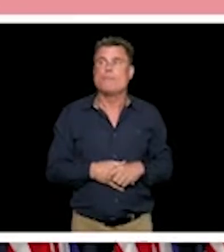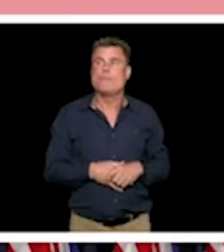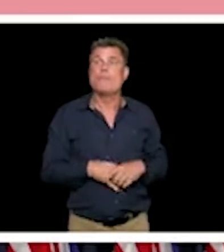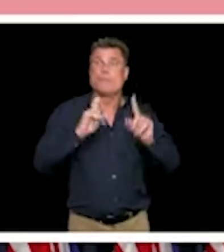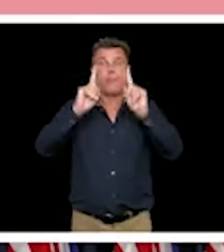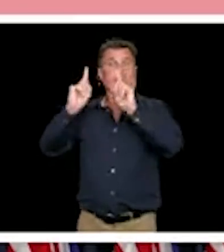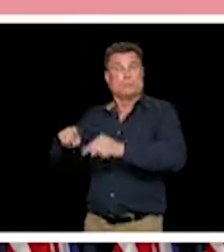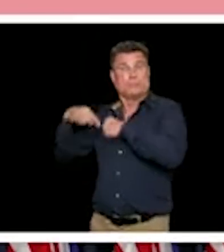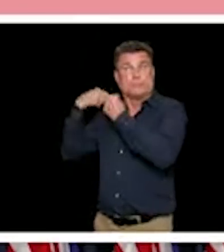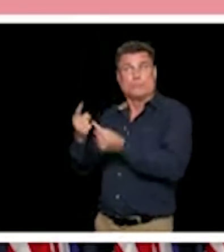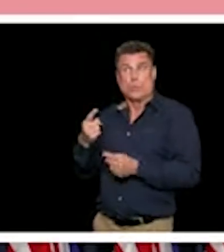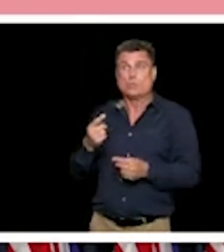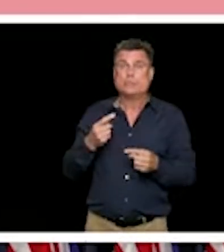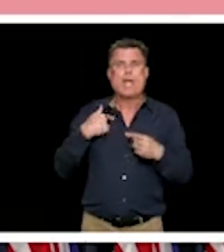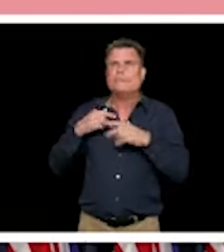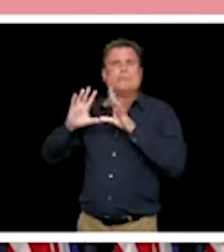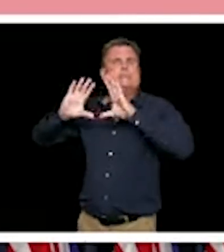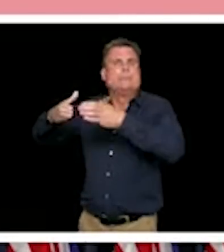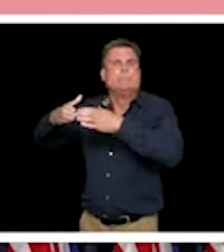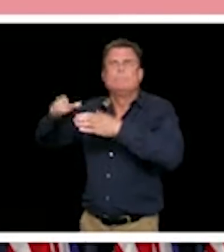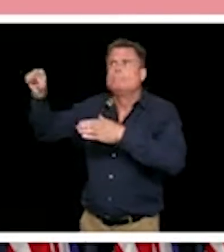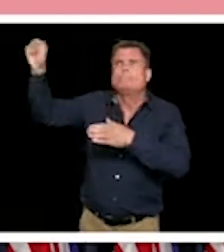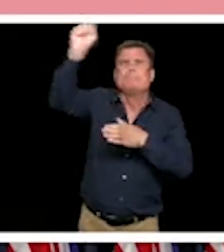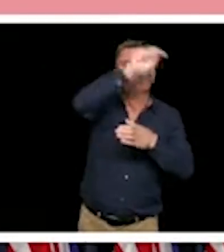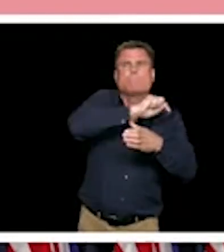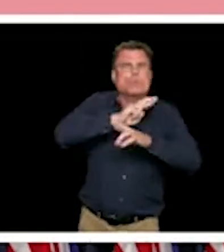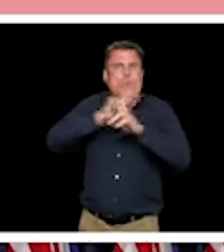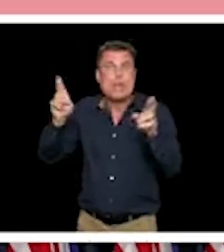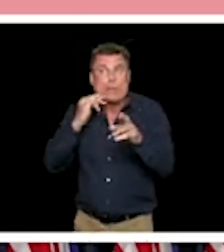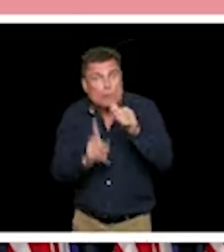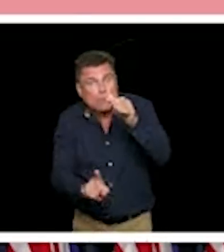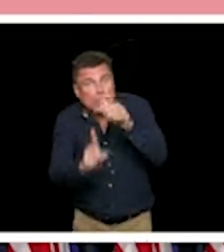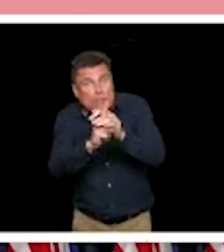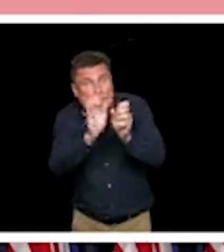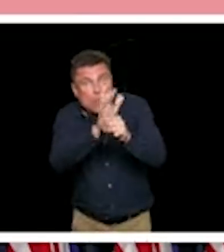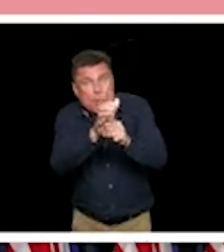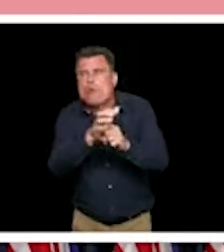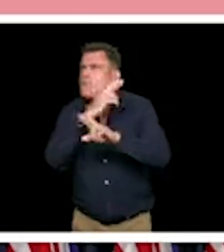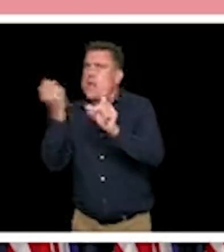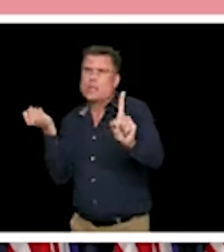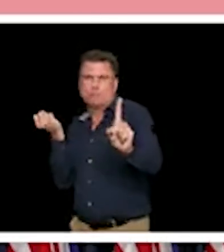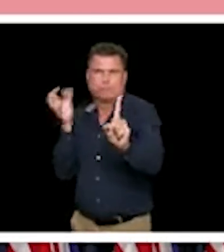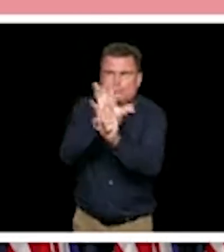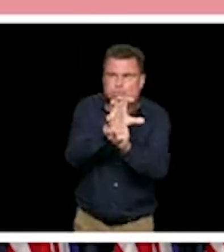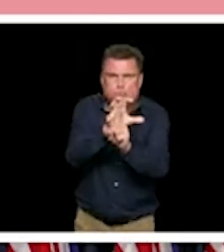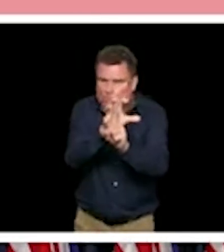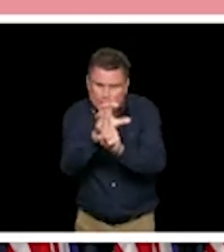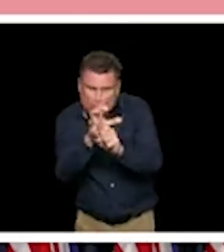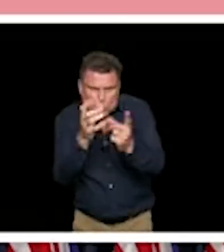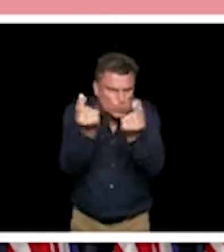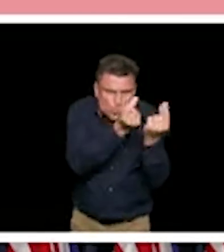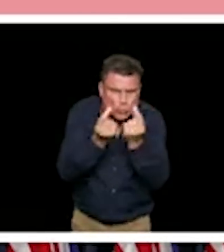testing positive, is because we have very active teams that are managing every single case and every